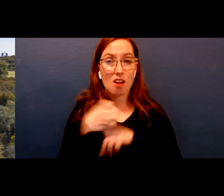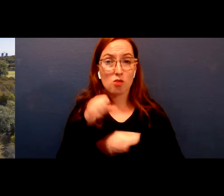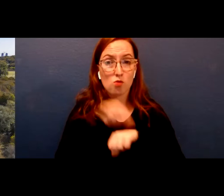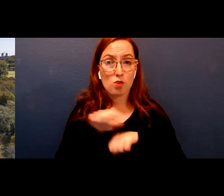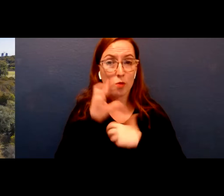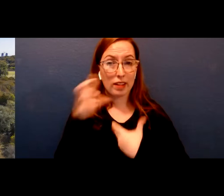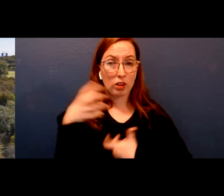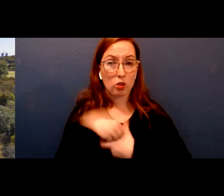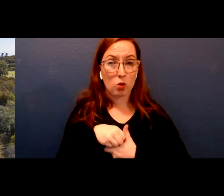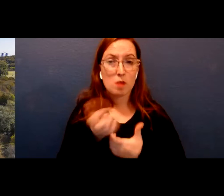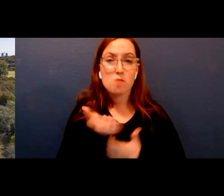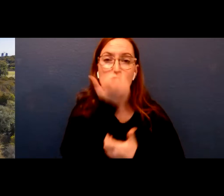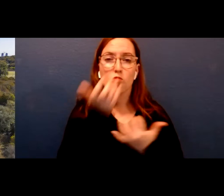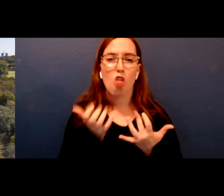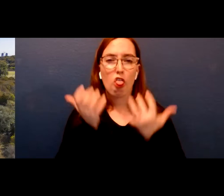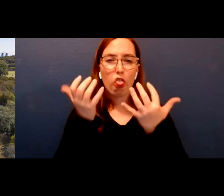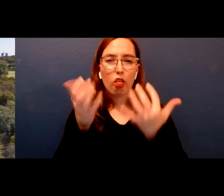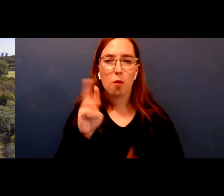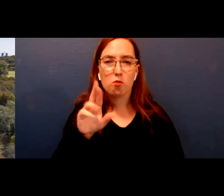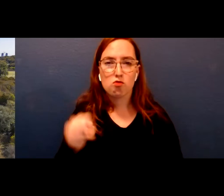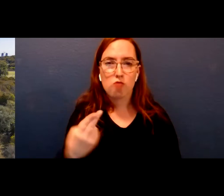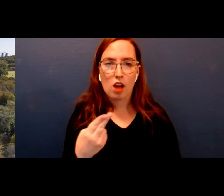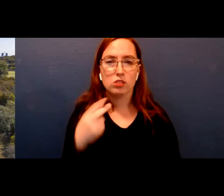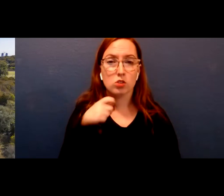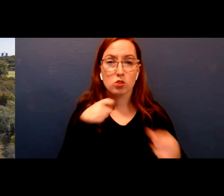control, especially junipers west of Mopac,